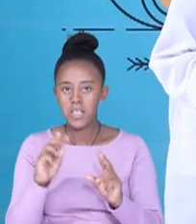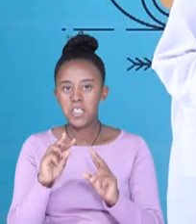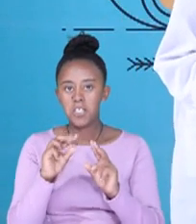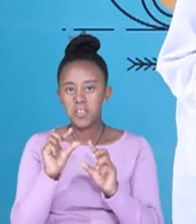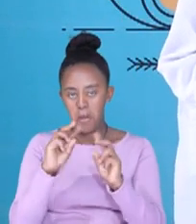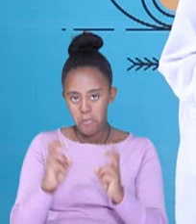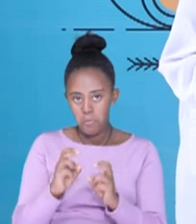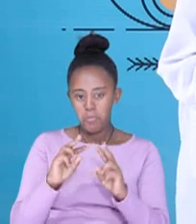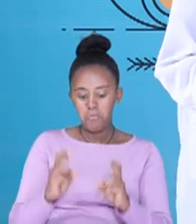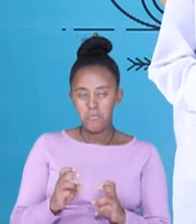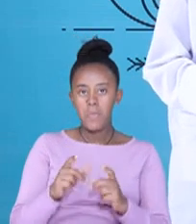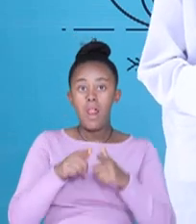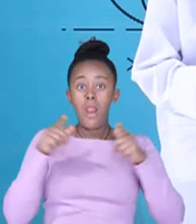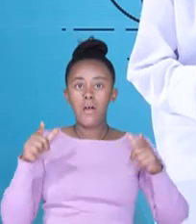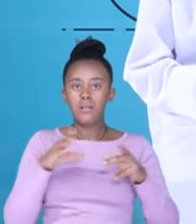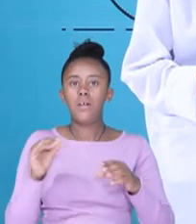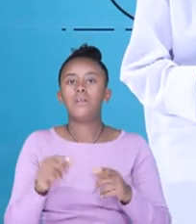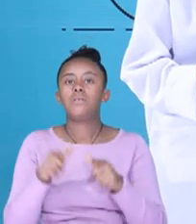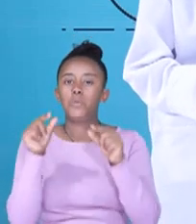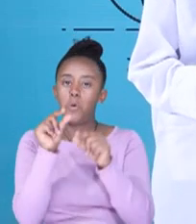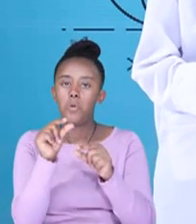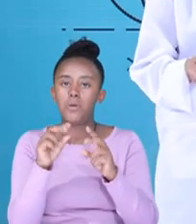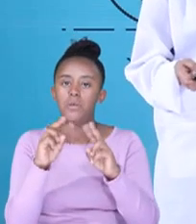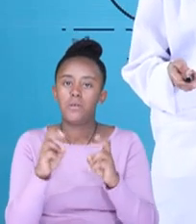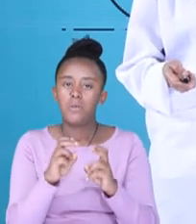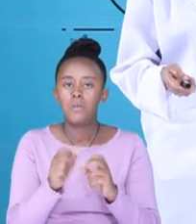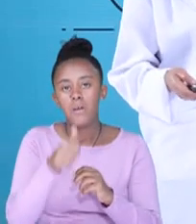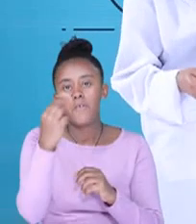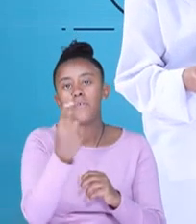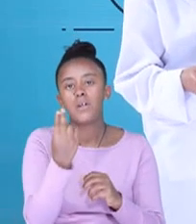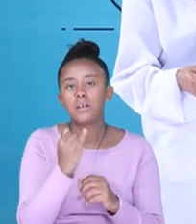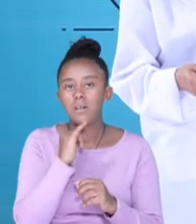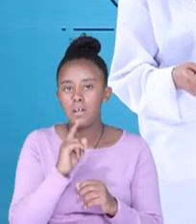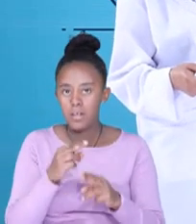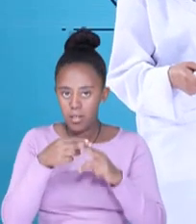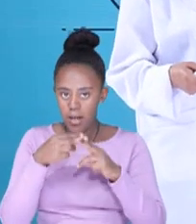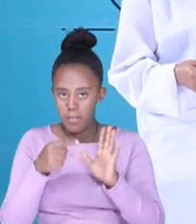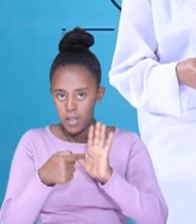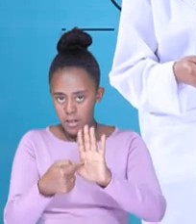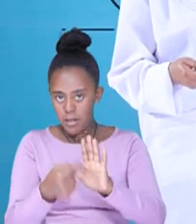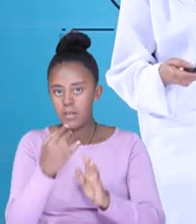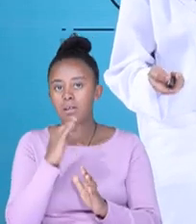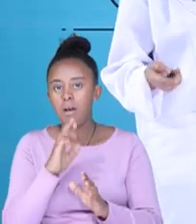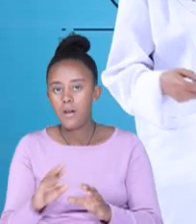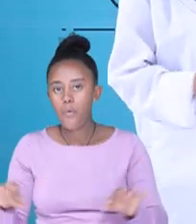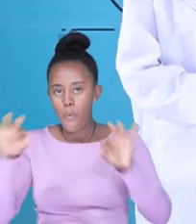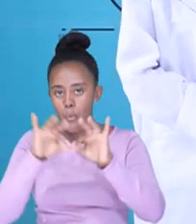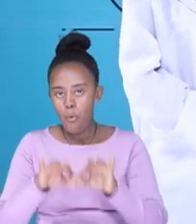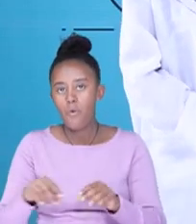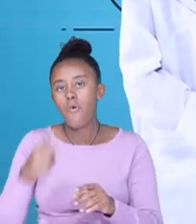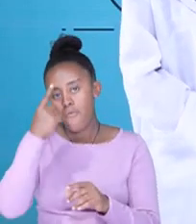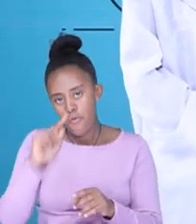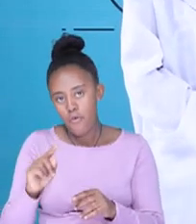a small subunit and a large subunit, and their main function, as its name indicates, they are important for